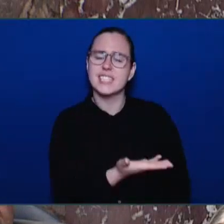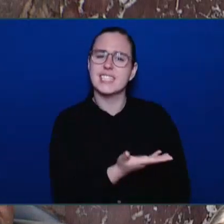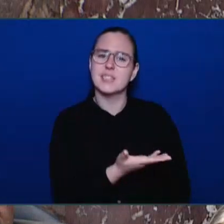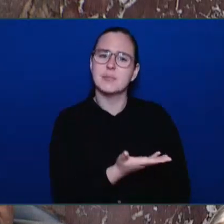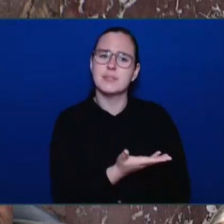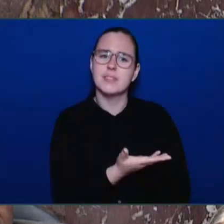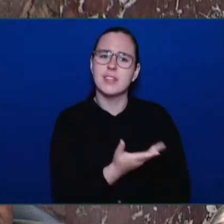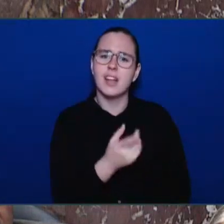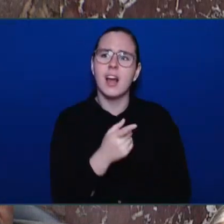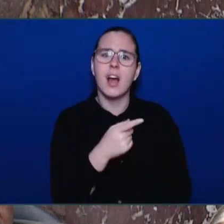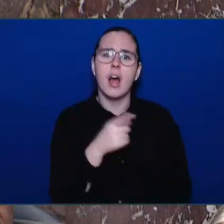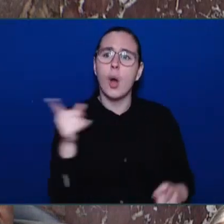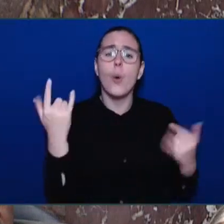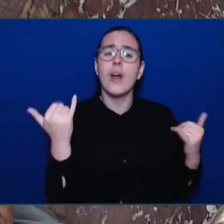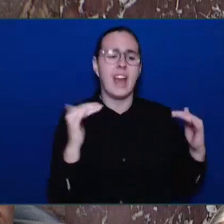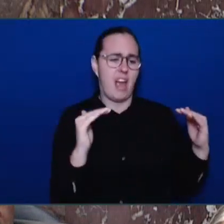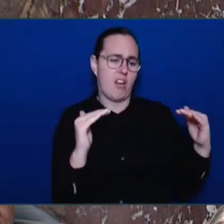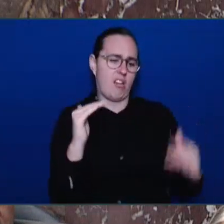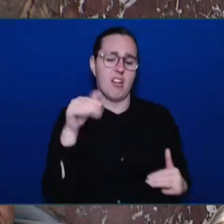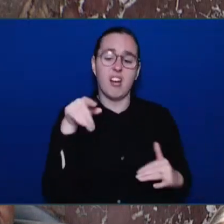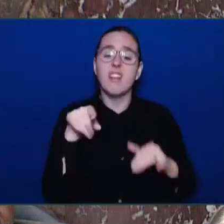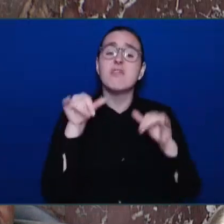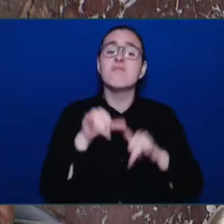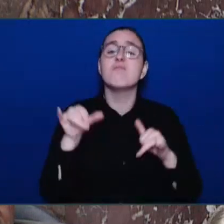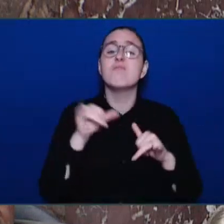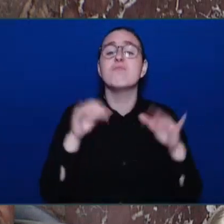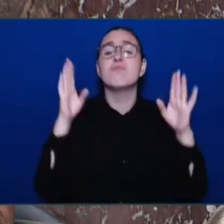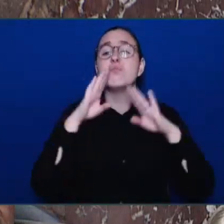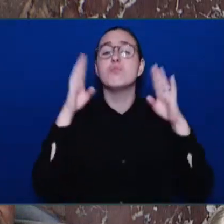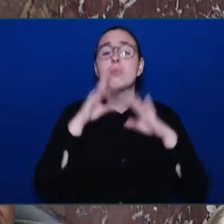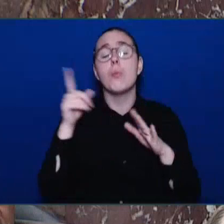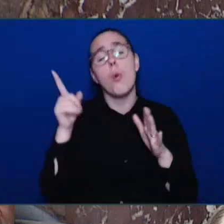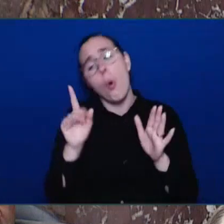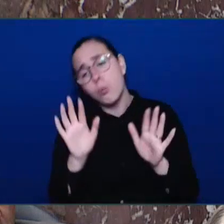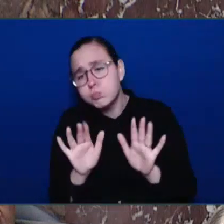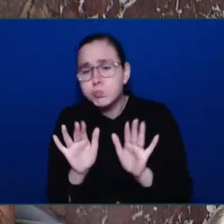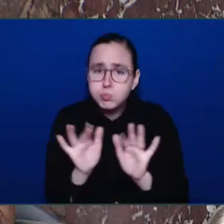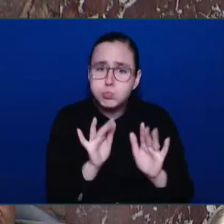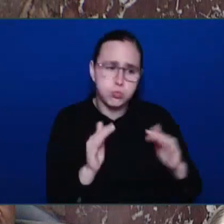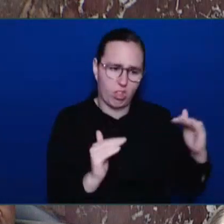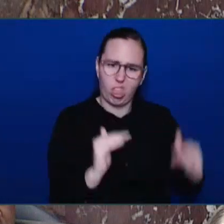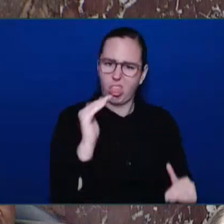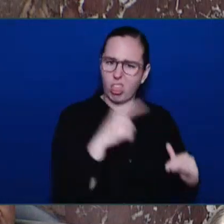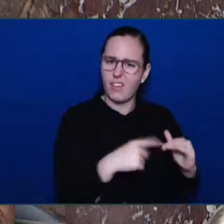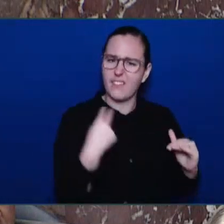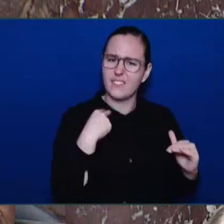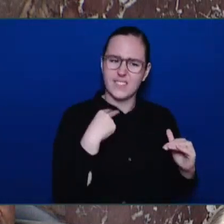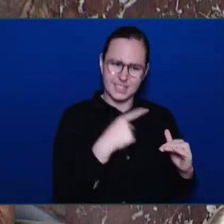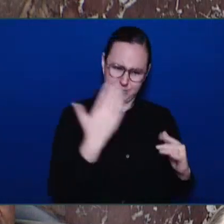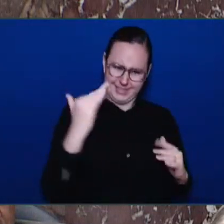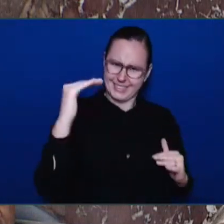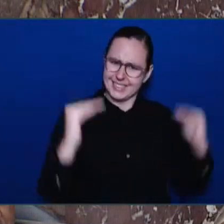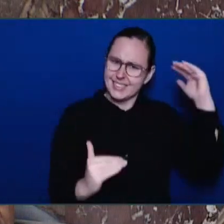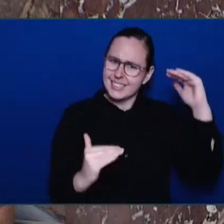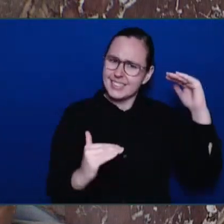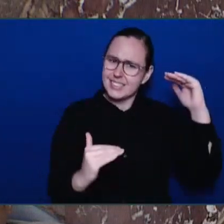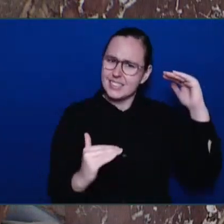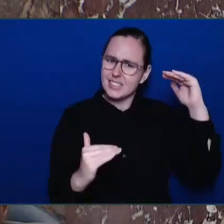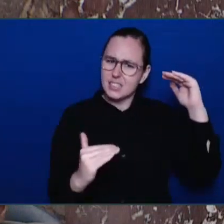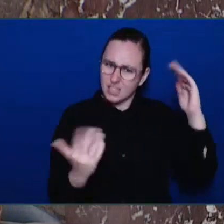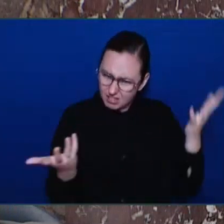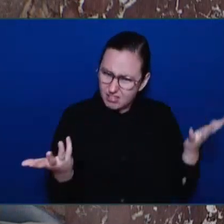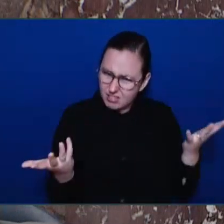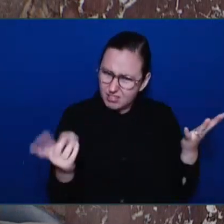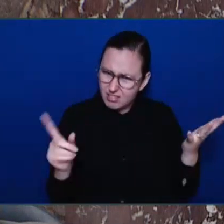career inside and out of politics has been about putting the rights of criminals ahead of the rights of our communities to feel